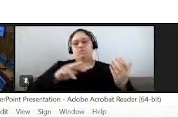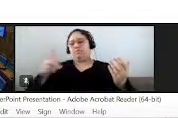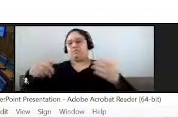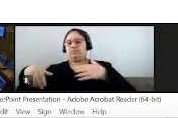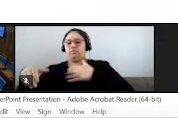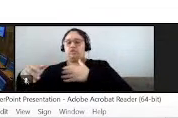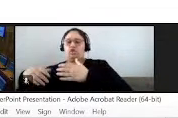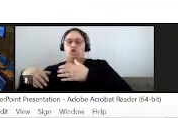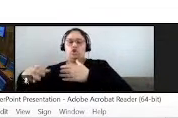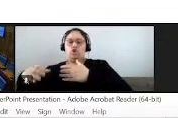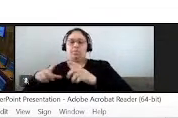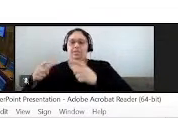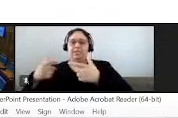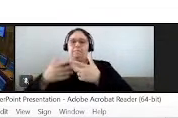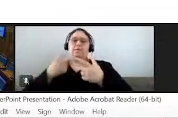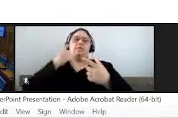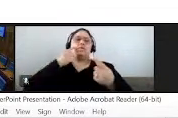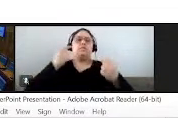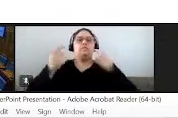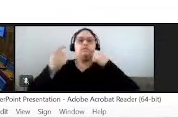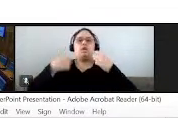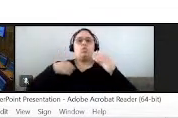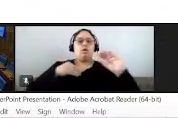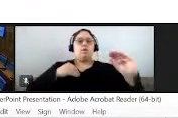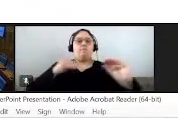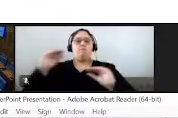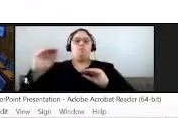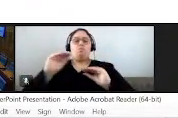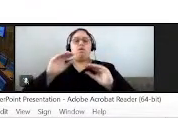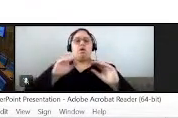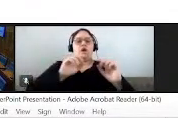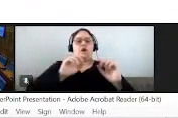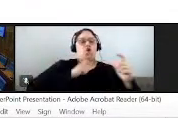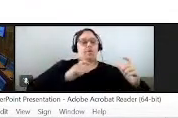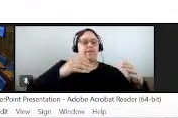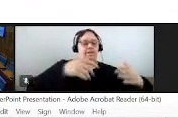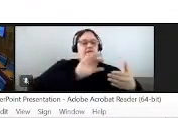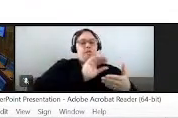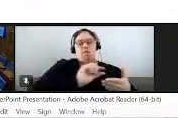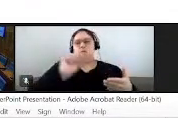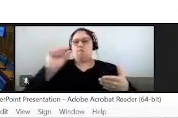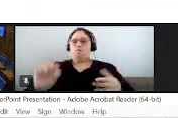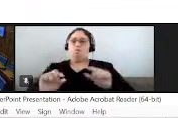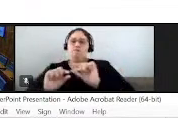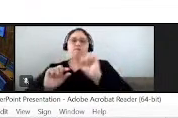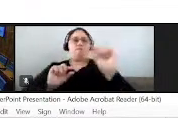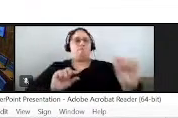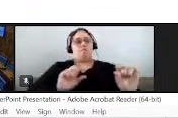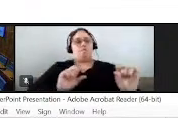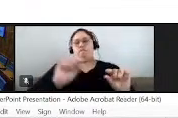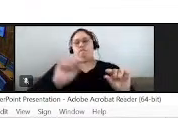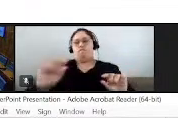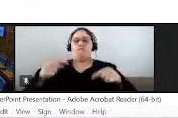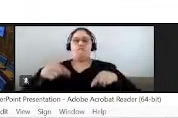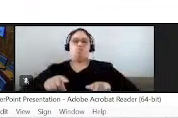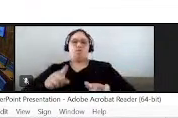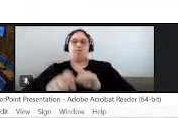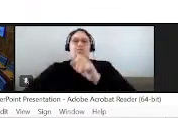it will make it easier for us to move the funds from one committee to another during the course of the